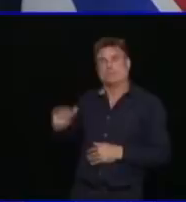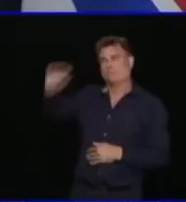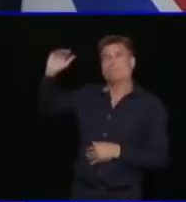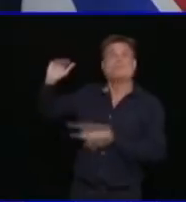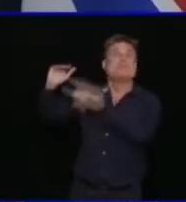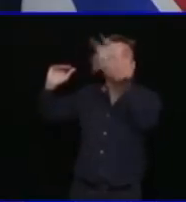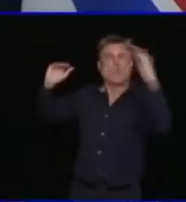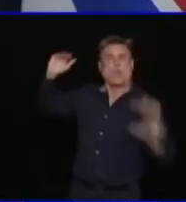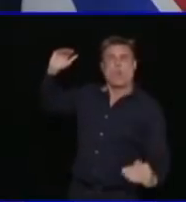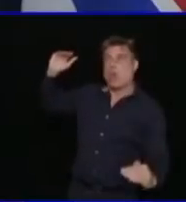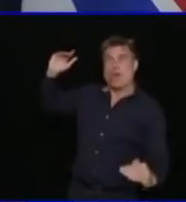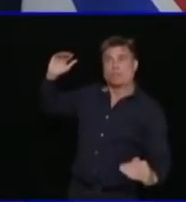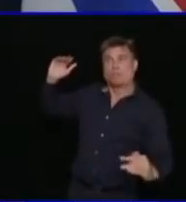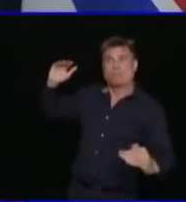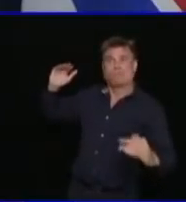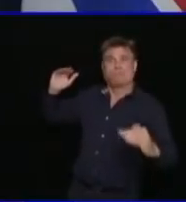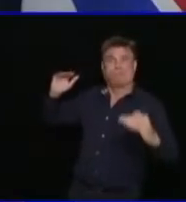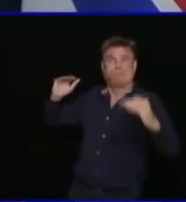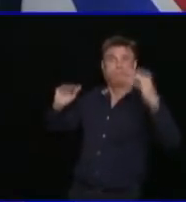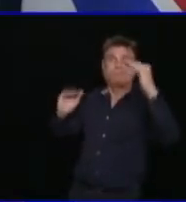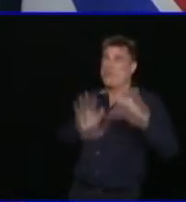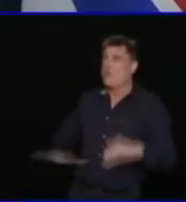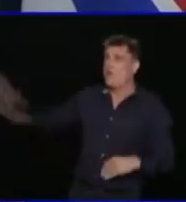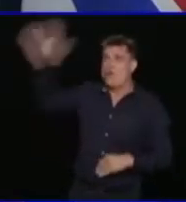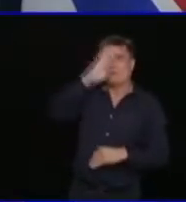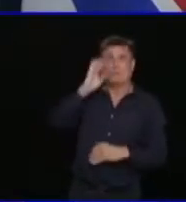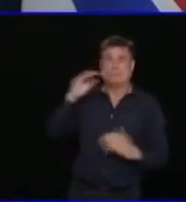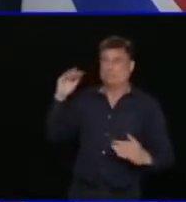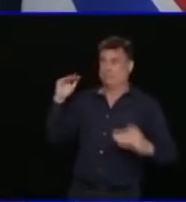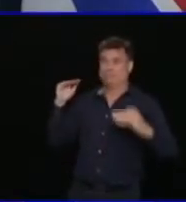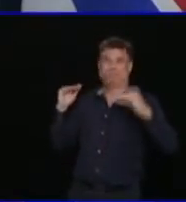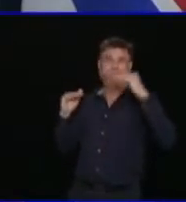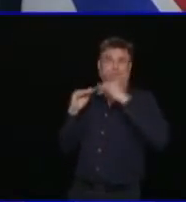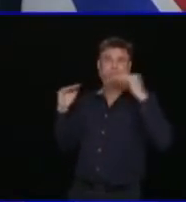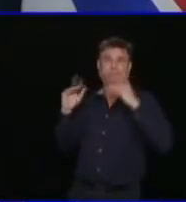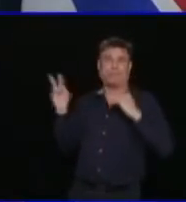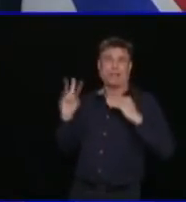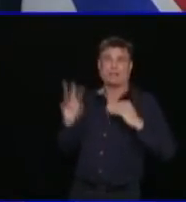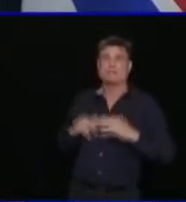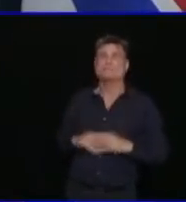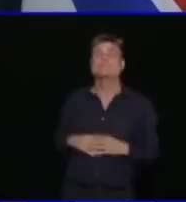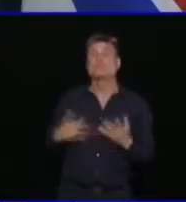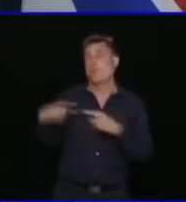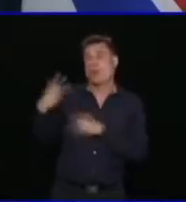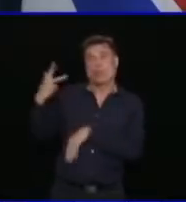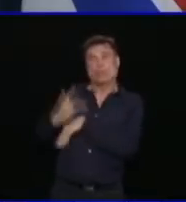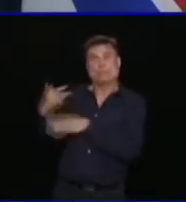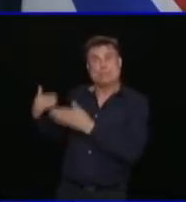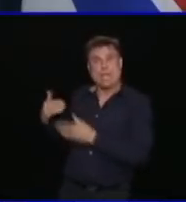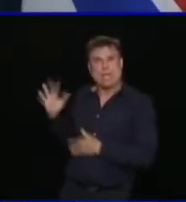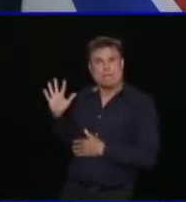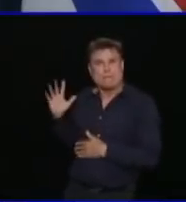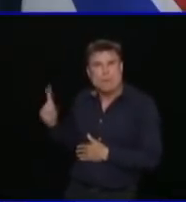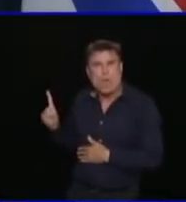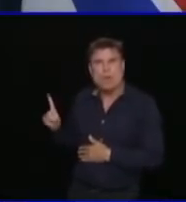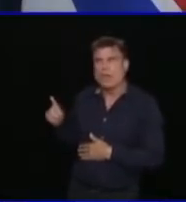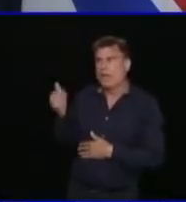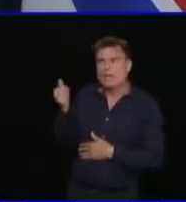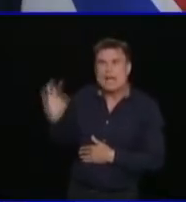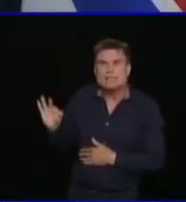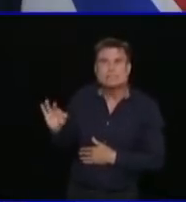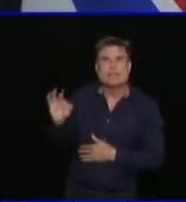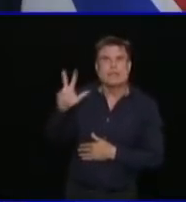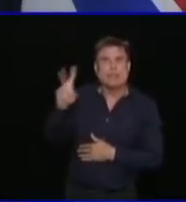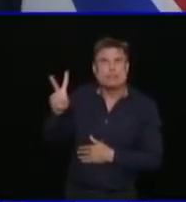in the context of the world may not be many, but it is a lot more than we are comfortable with, and something that we have